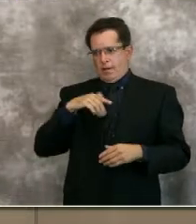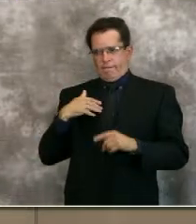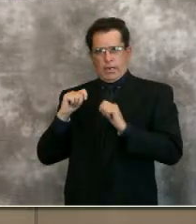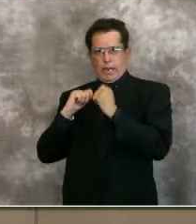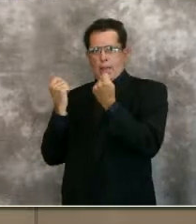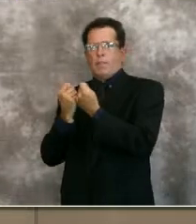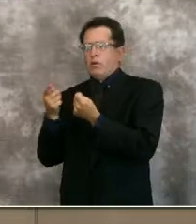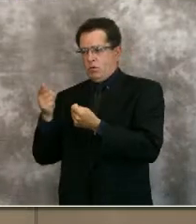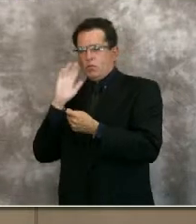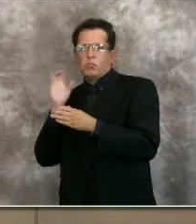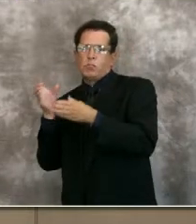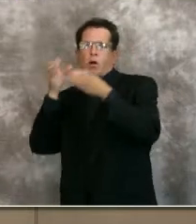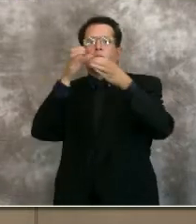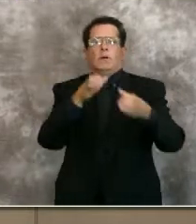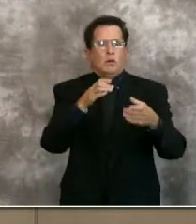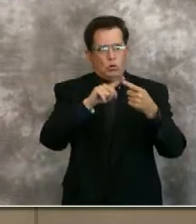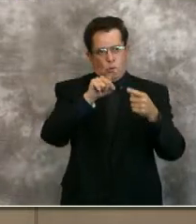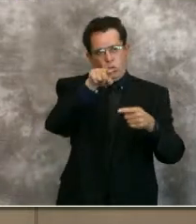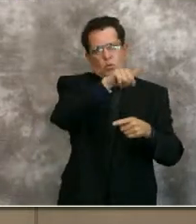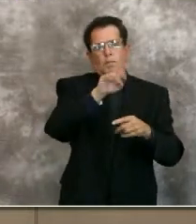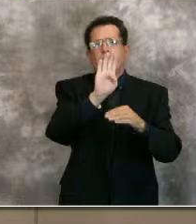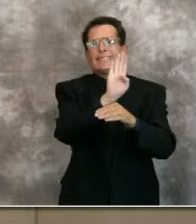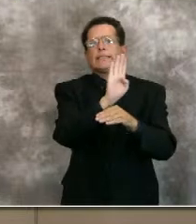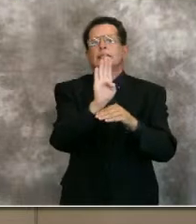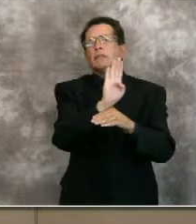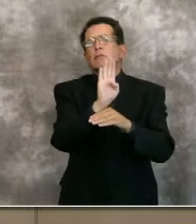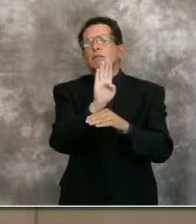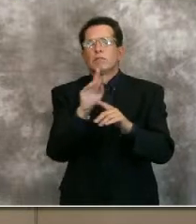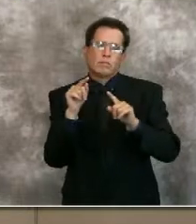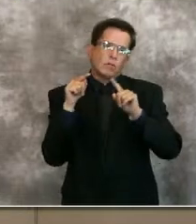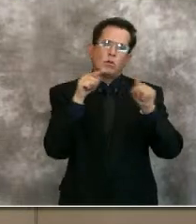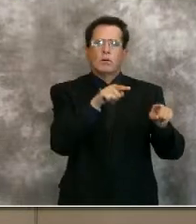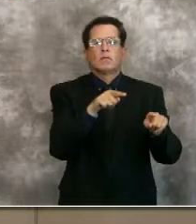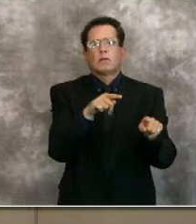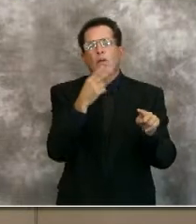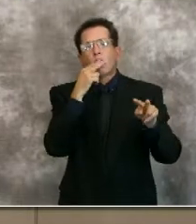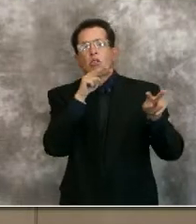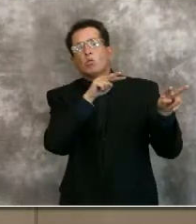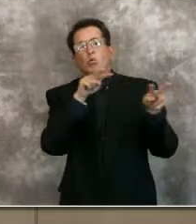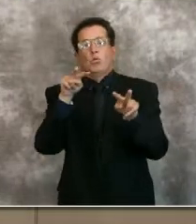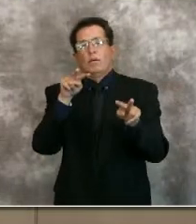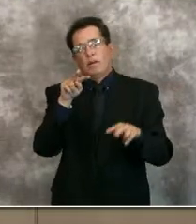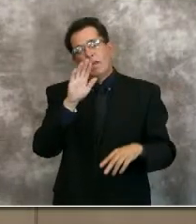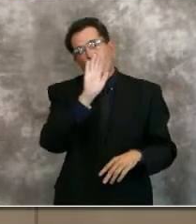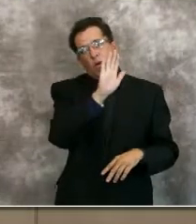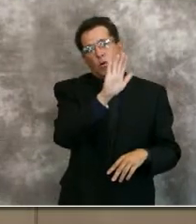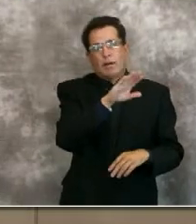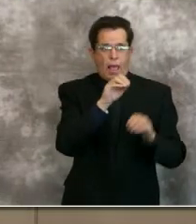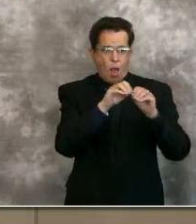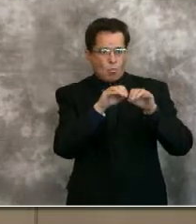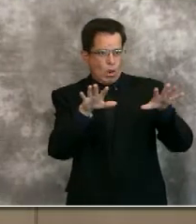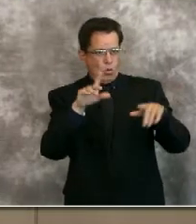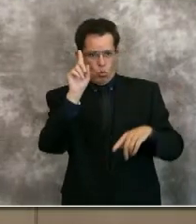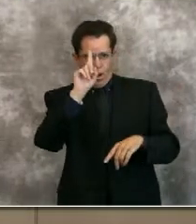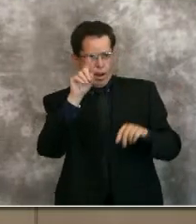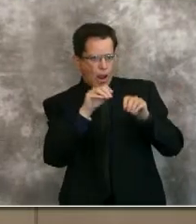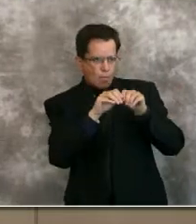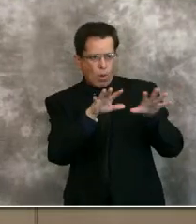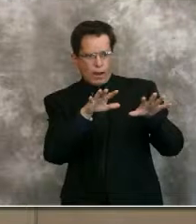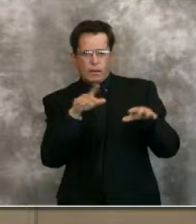go to other businesses or work sites to look at these outbreaks, and also